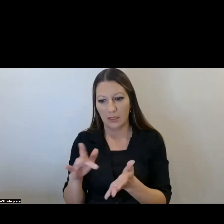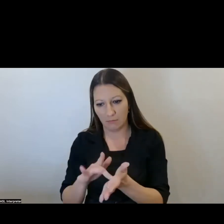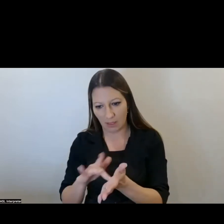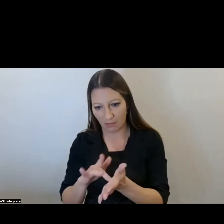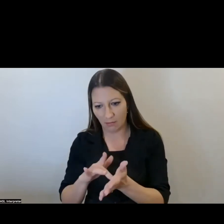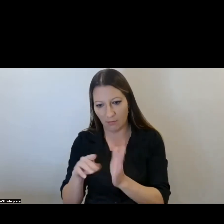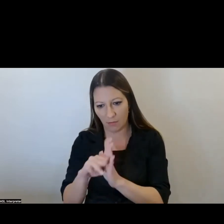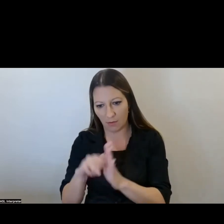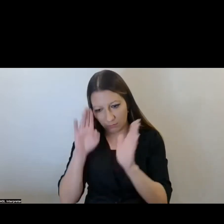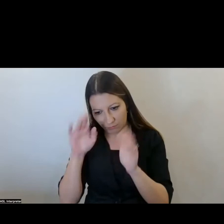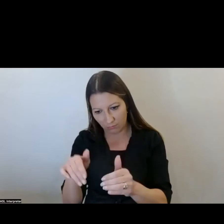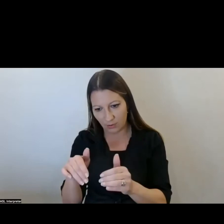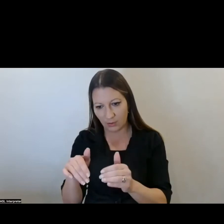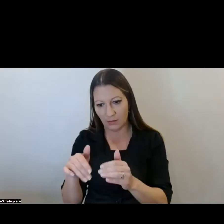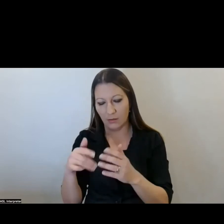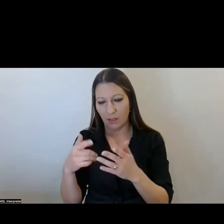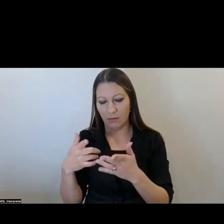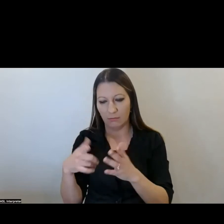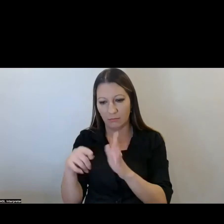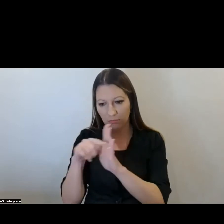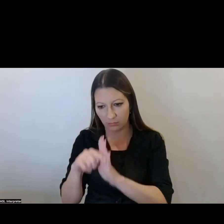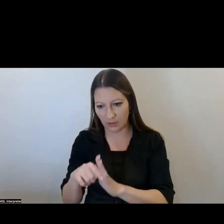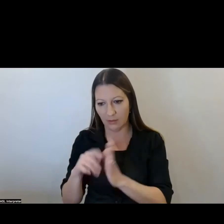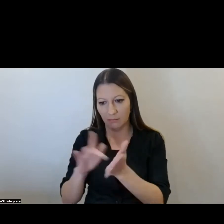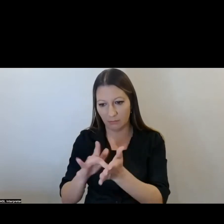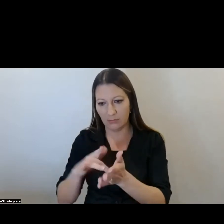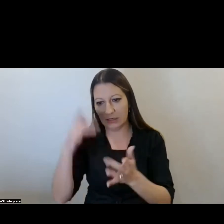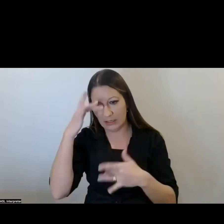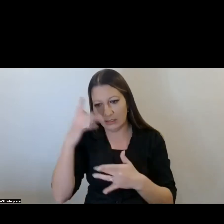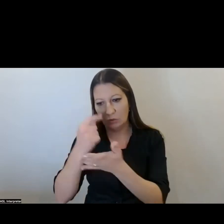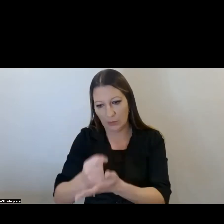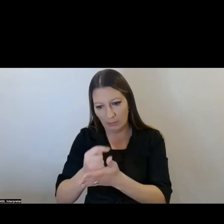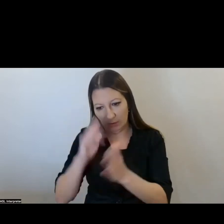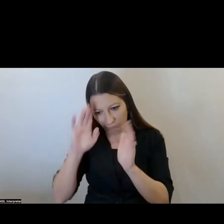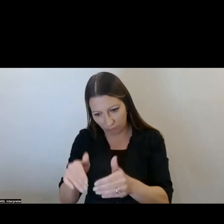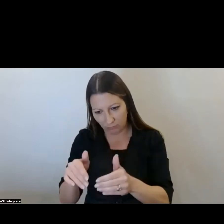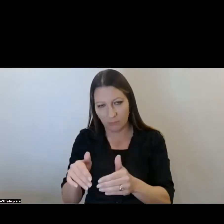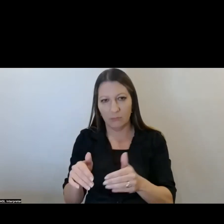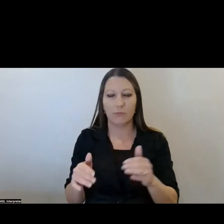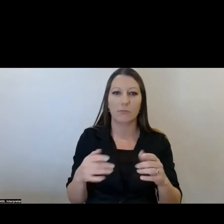purely like reduces to sickness and treatment.